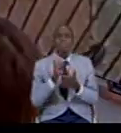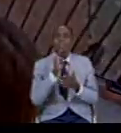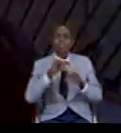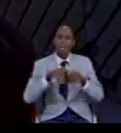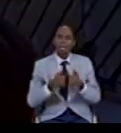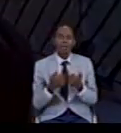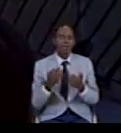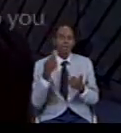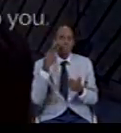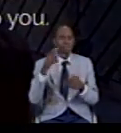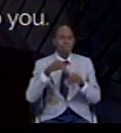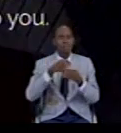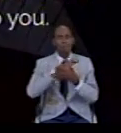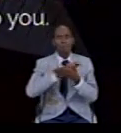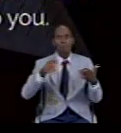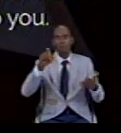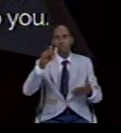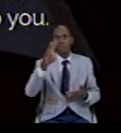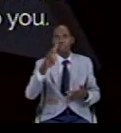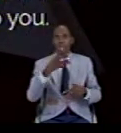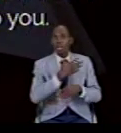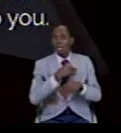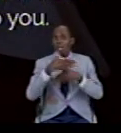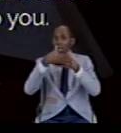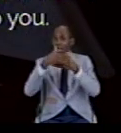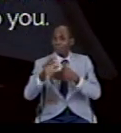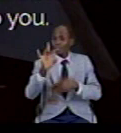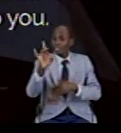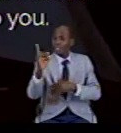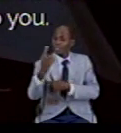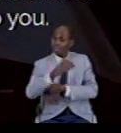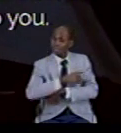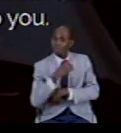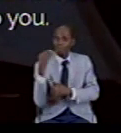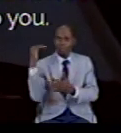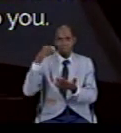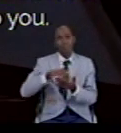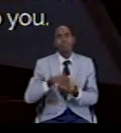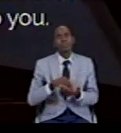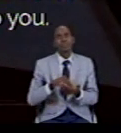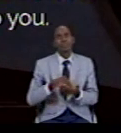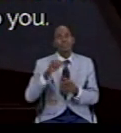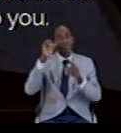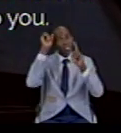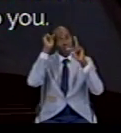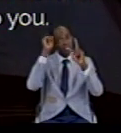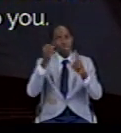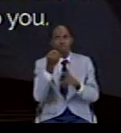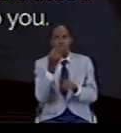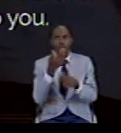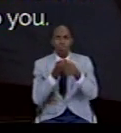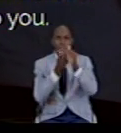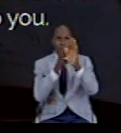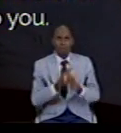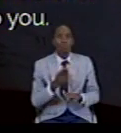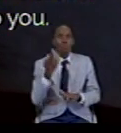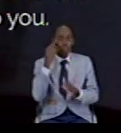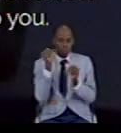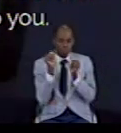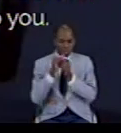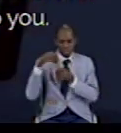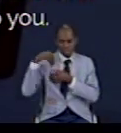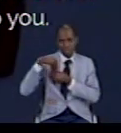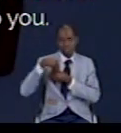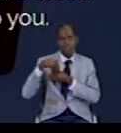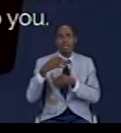verse 26. And after 8 days, again, his disciples were within,